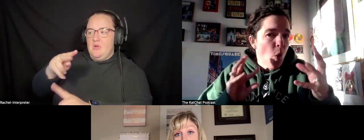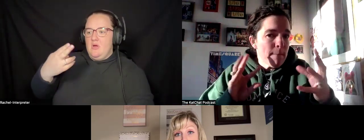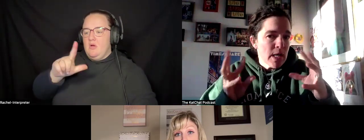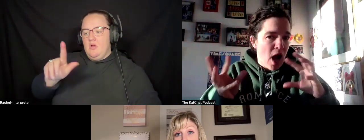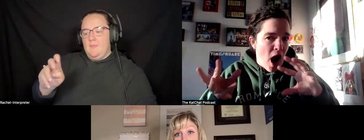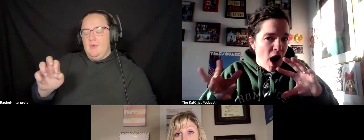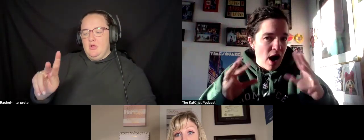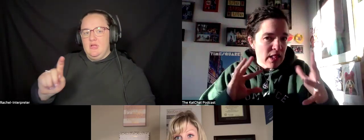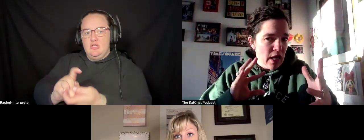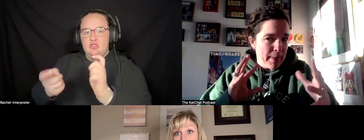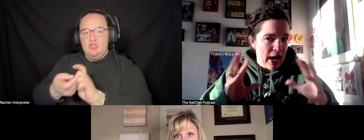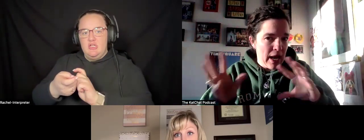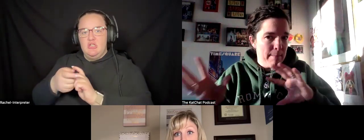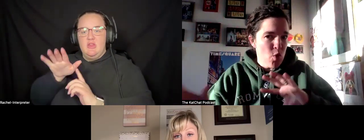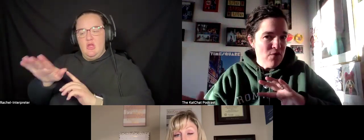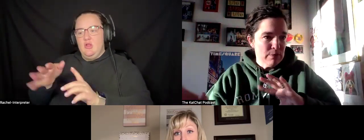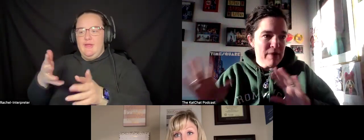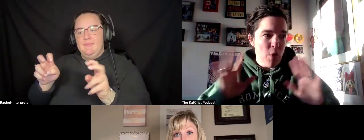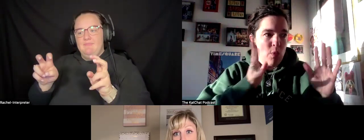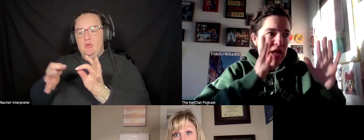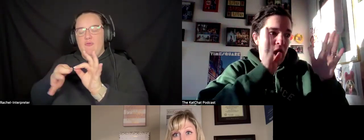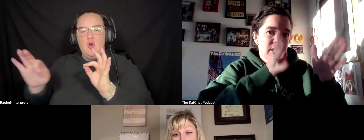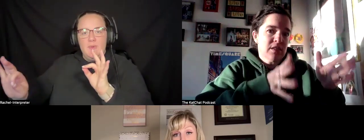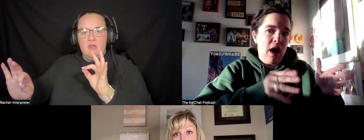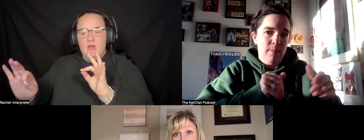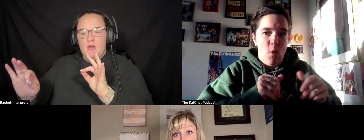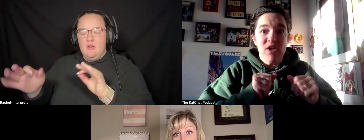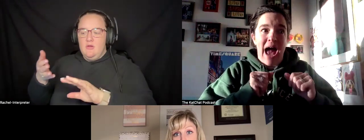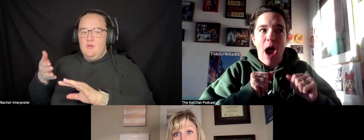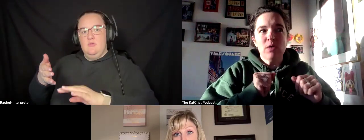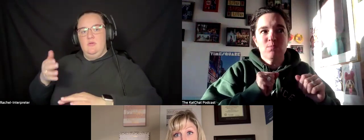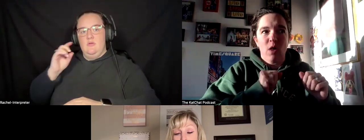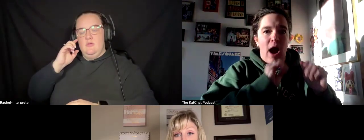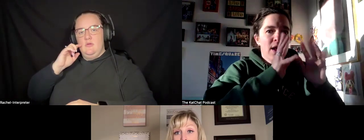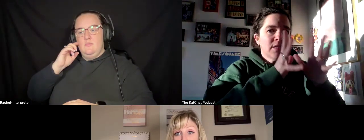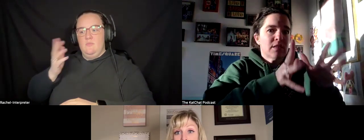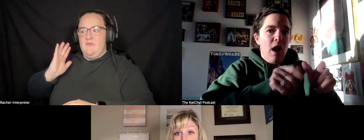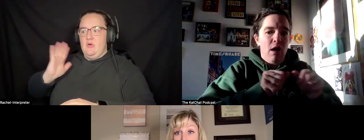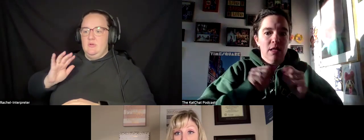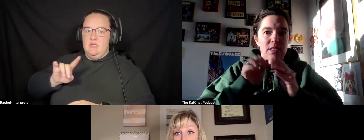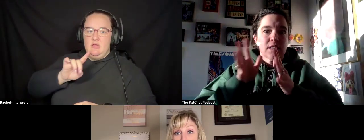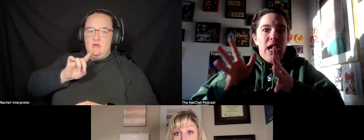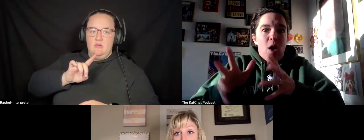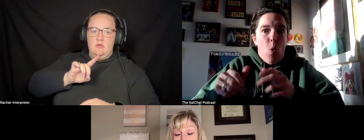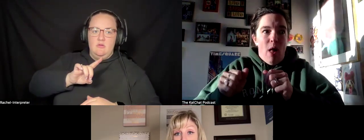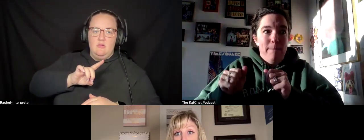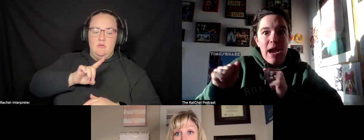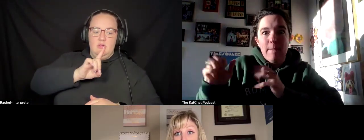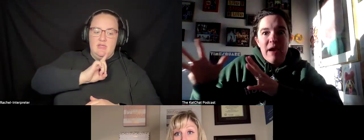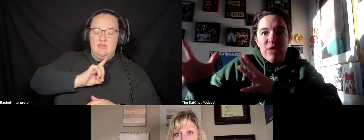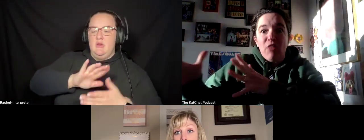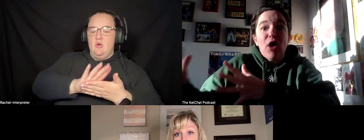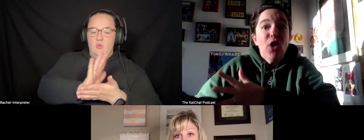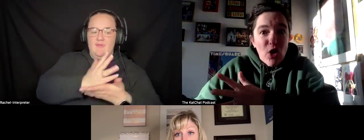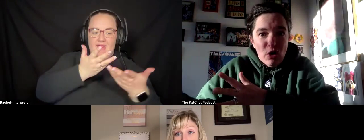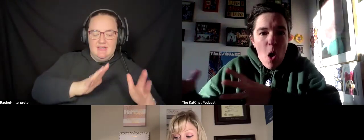their formula a little bit in movies before it was like think of the movie, now it's more like think of a sequel,